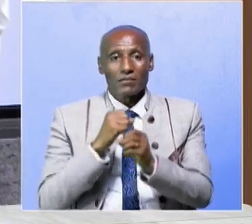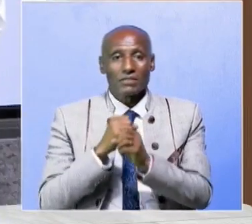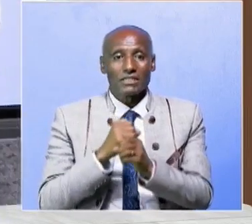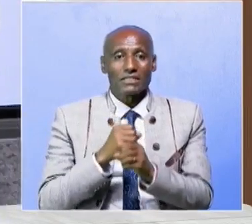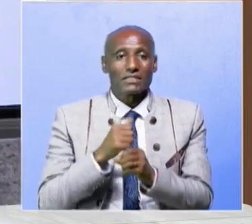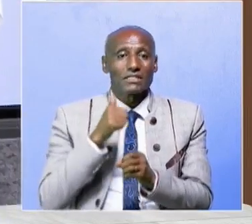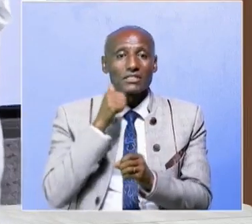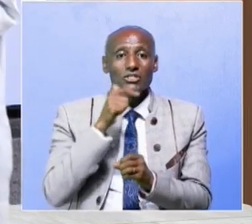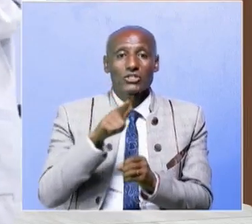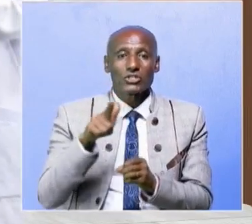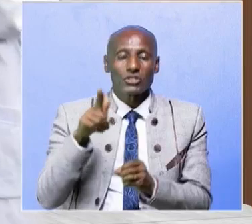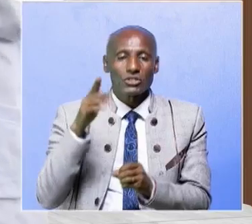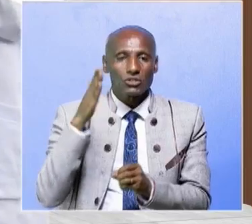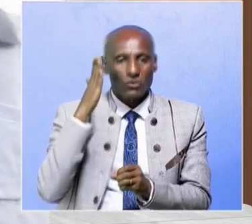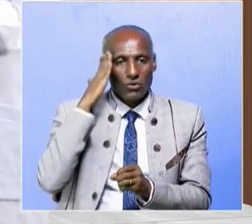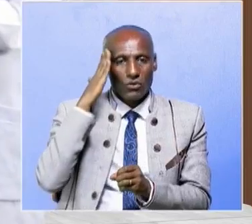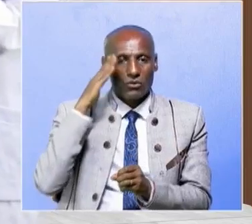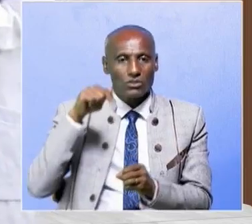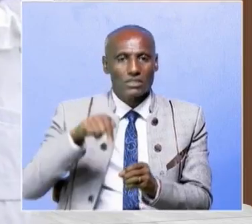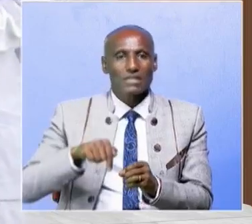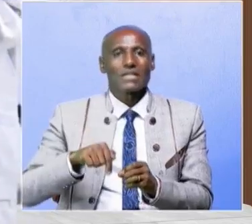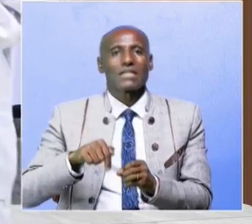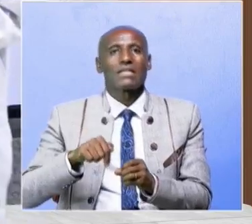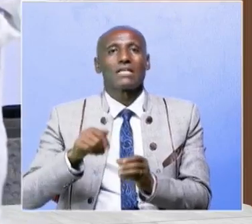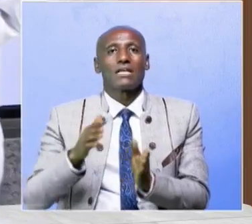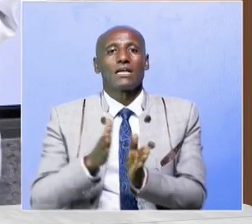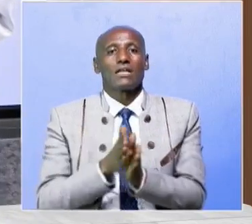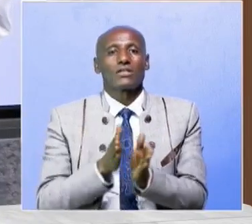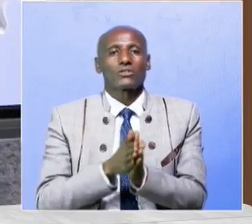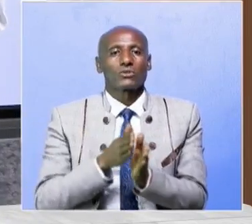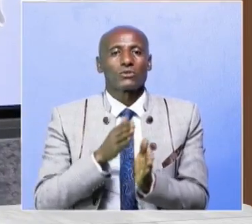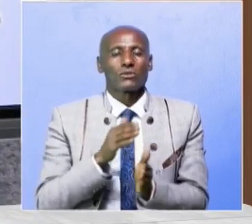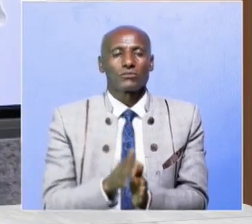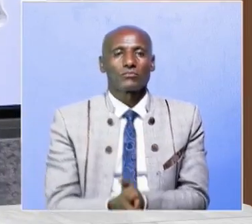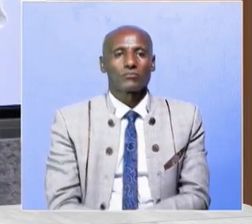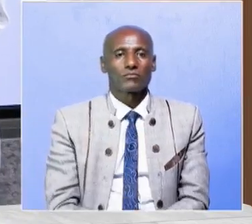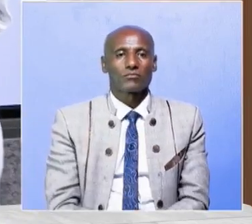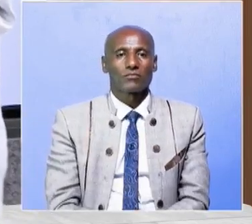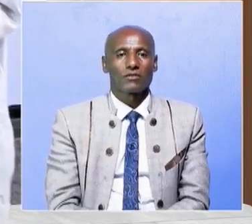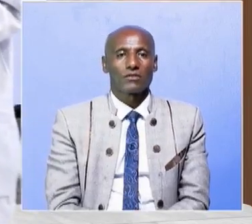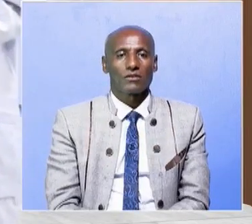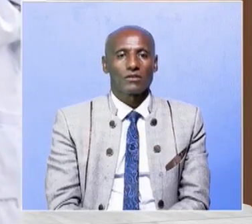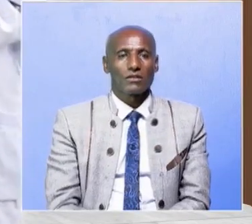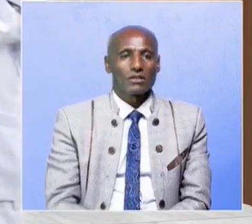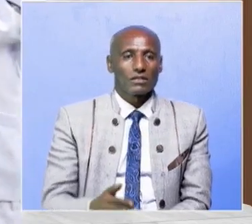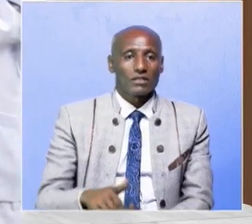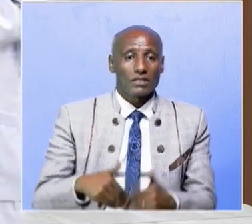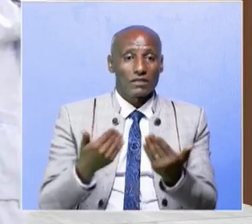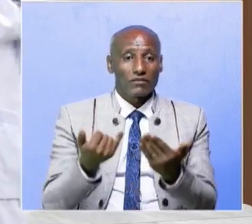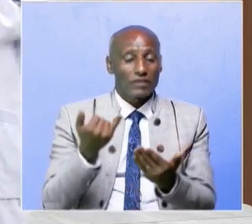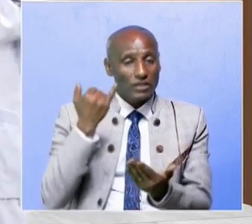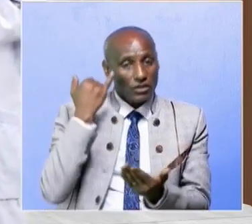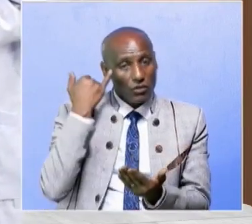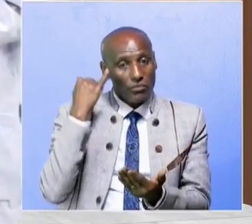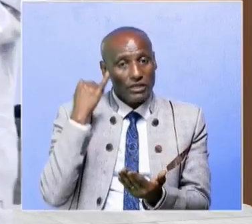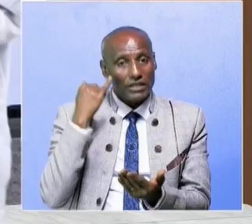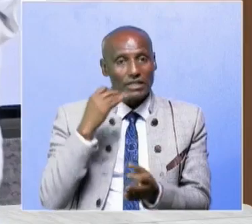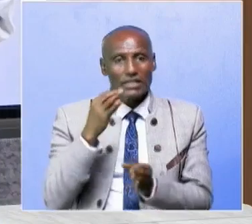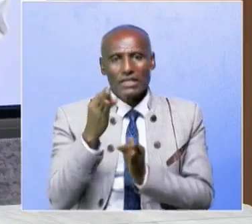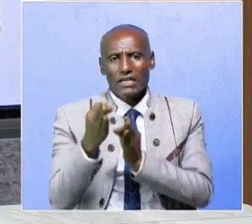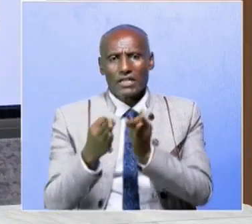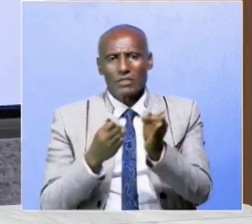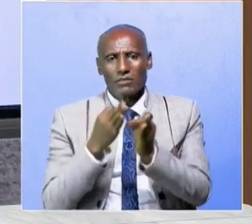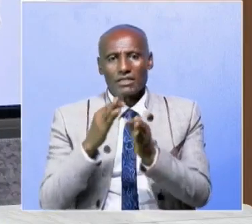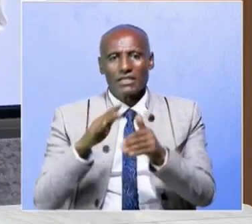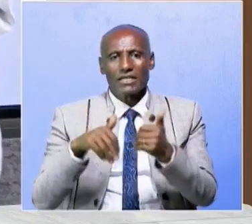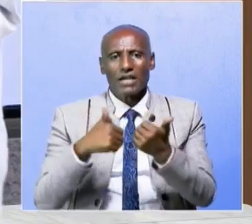in school. And Sifan replied back by giving her opinion by explaining even